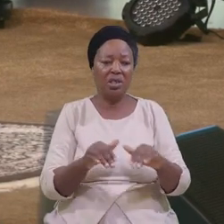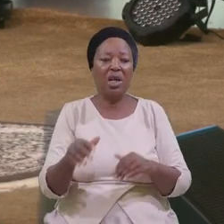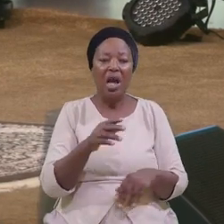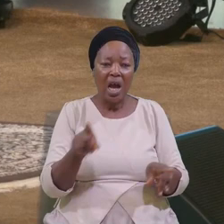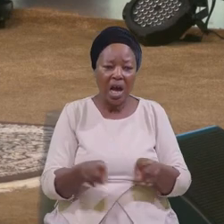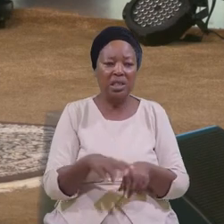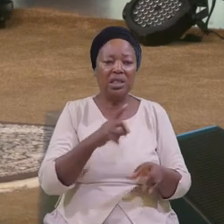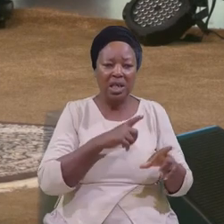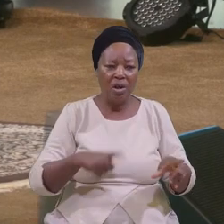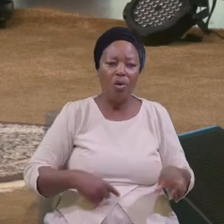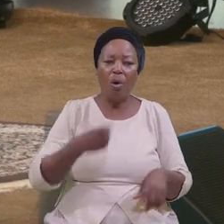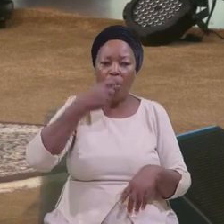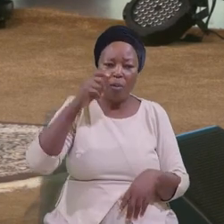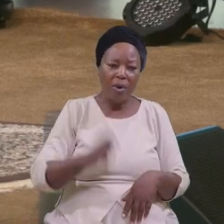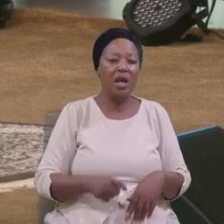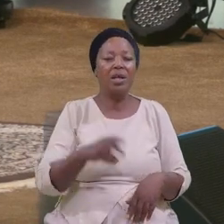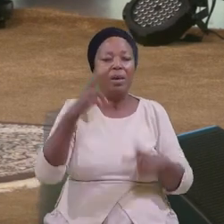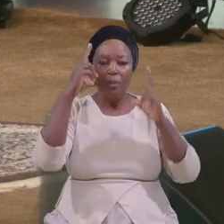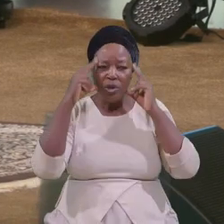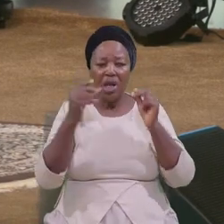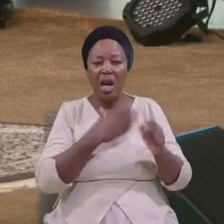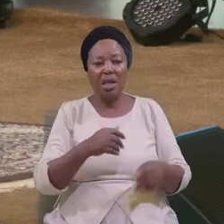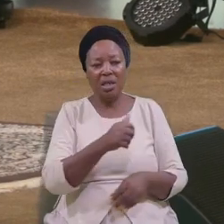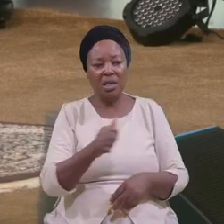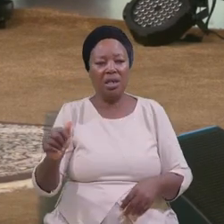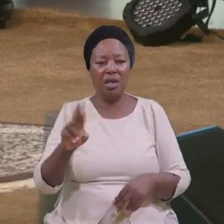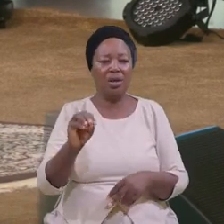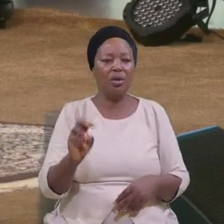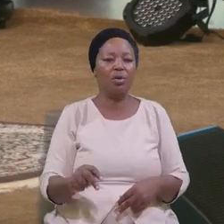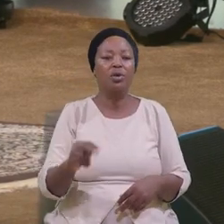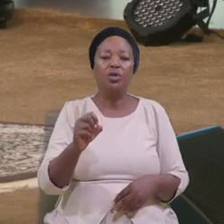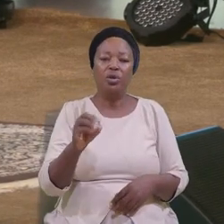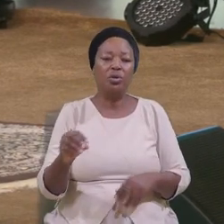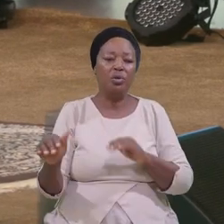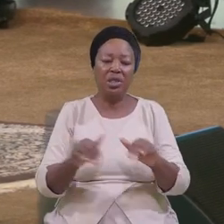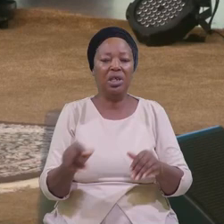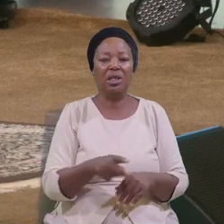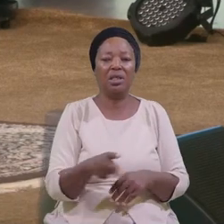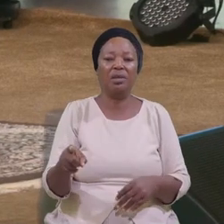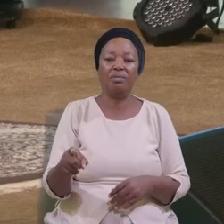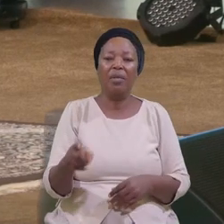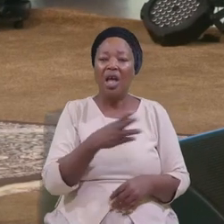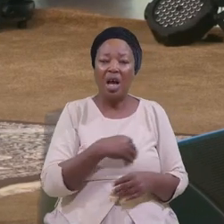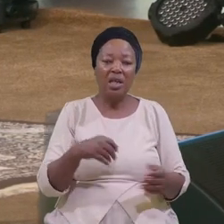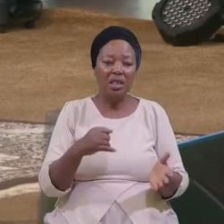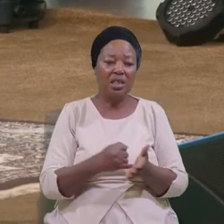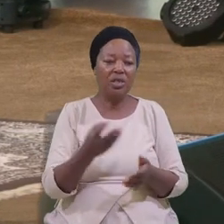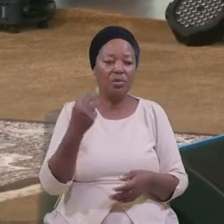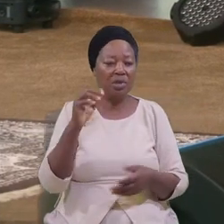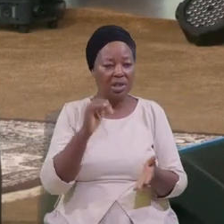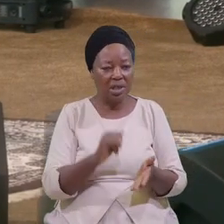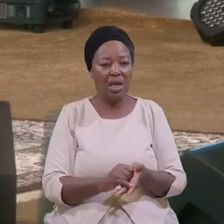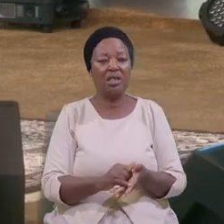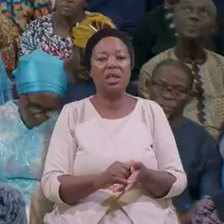Lord commanded Moses and Aaron, so did they. And it was that